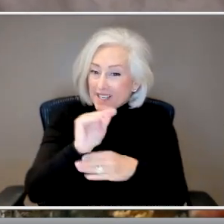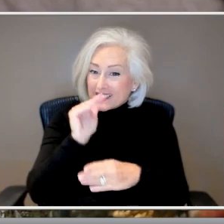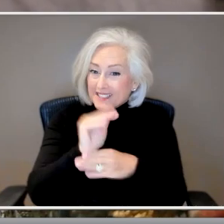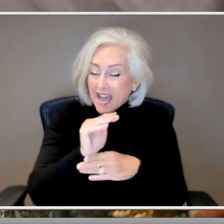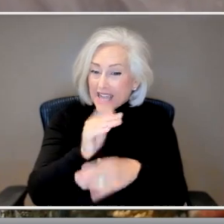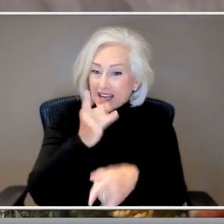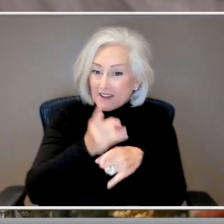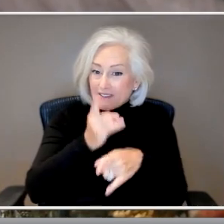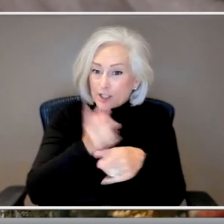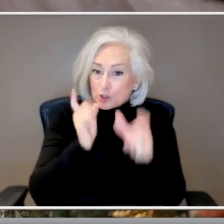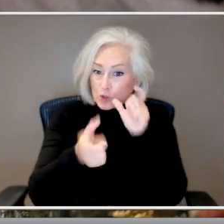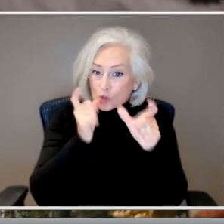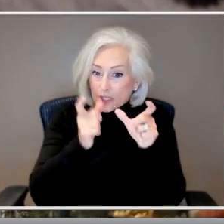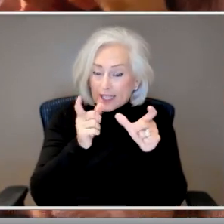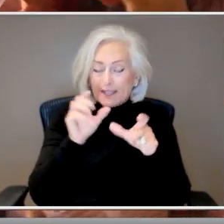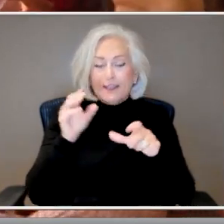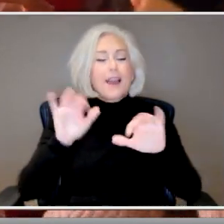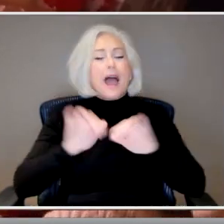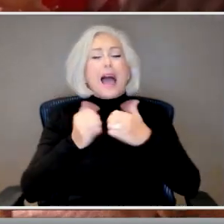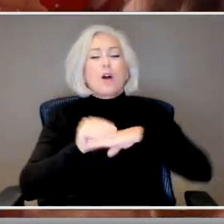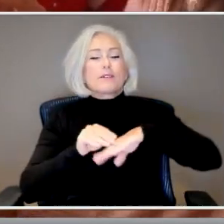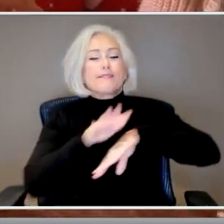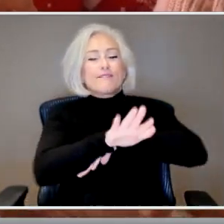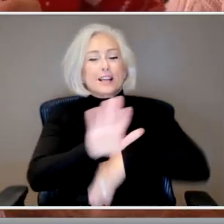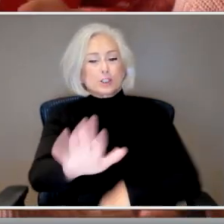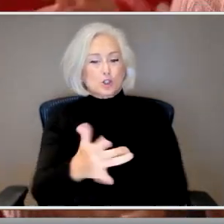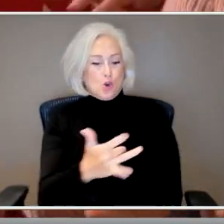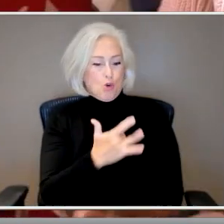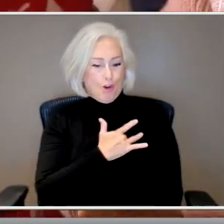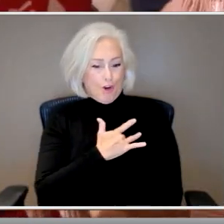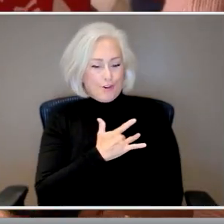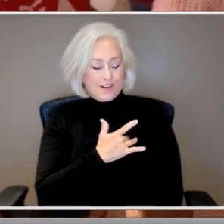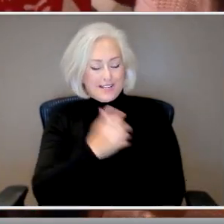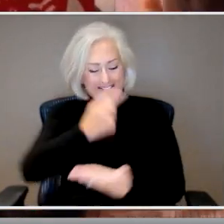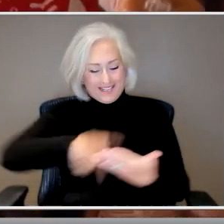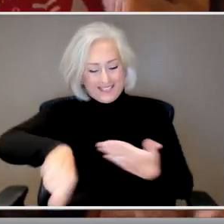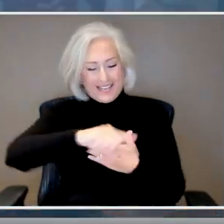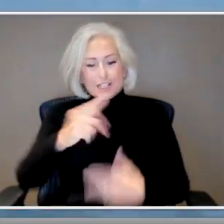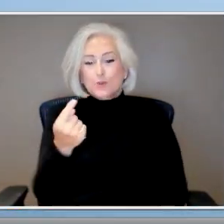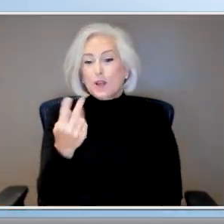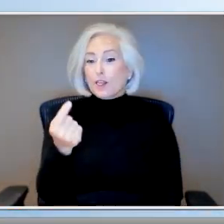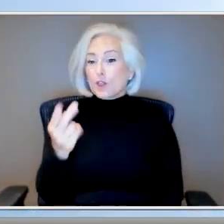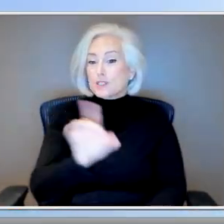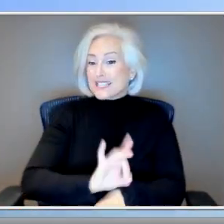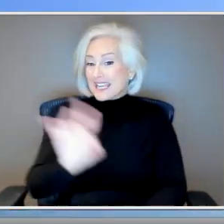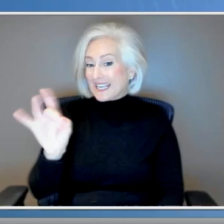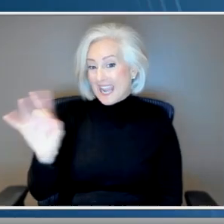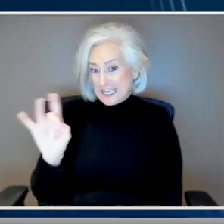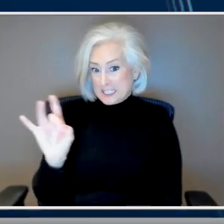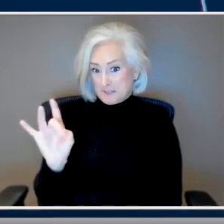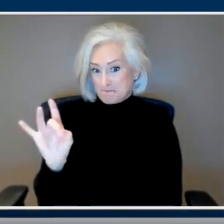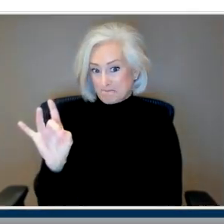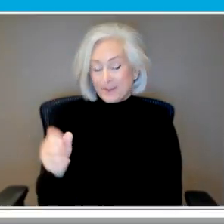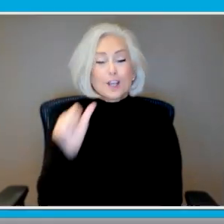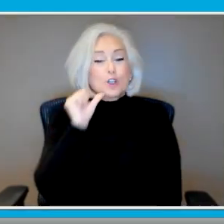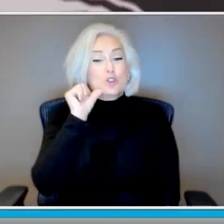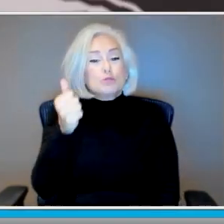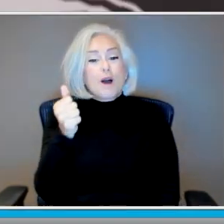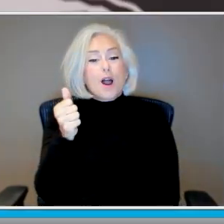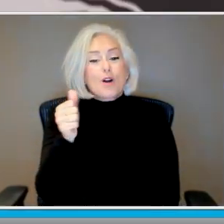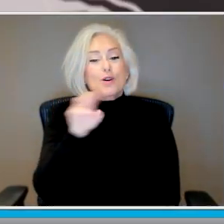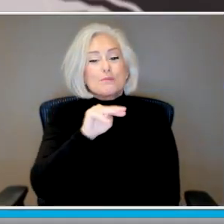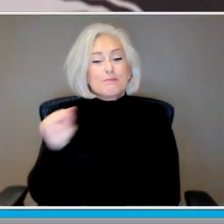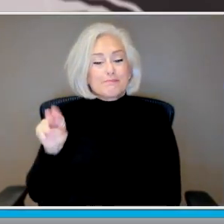can do to your heart. That's next Thursday at 8 a.m. Coming up tomorrow on the Morning Medical Update,